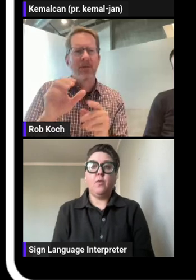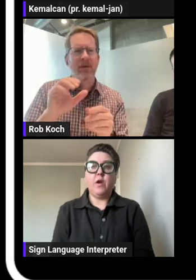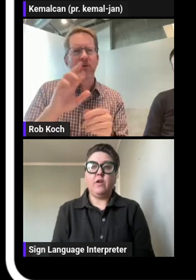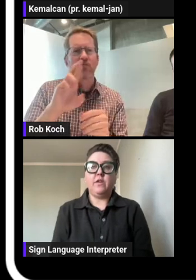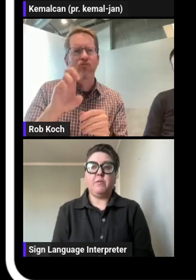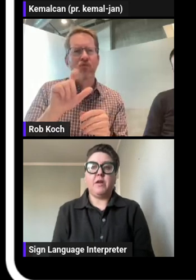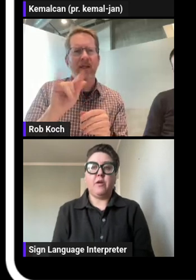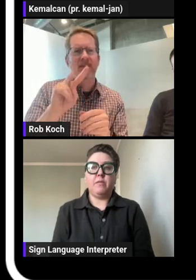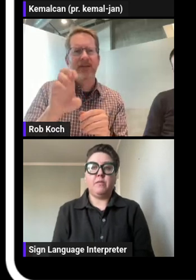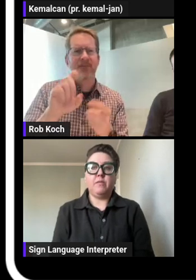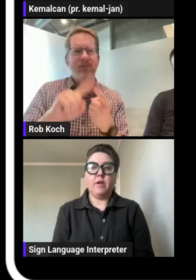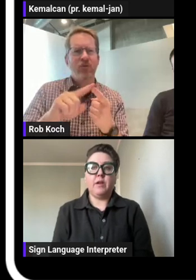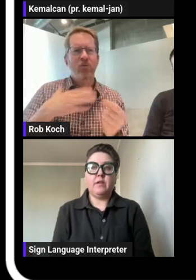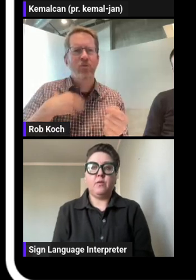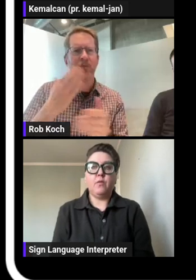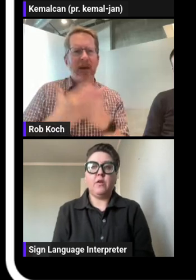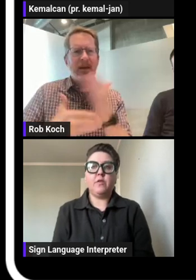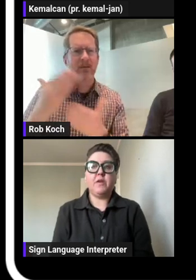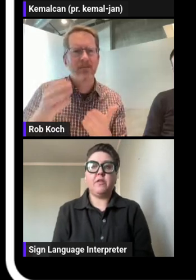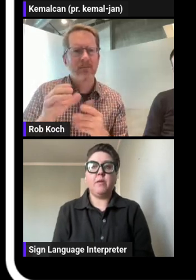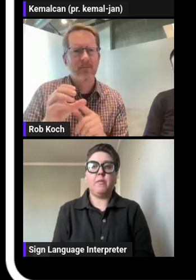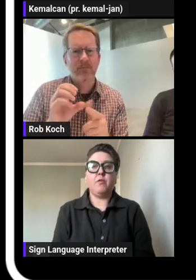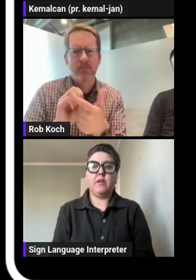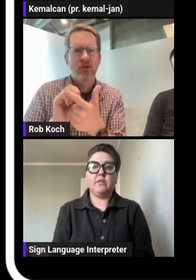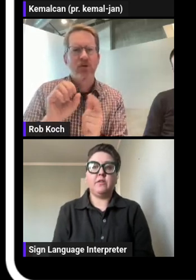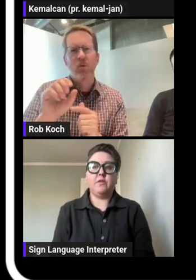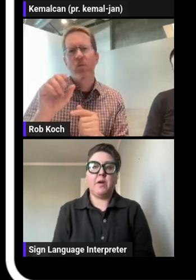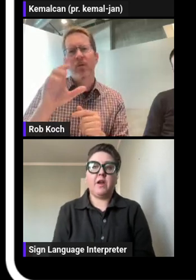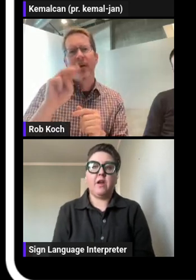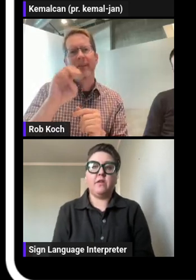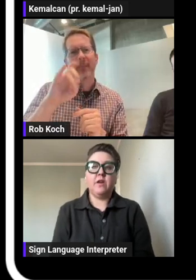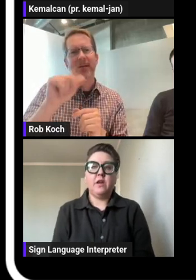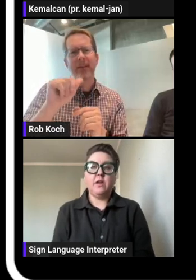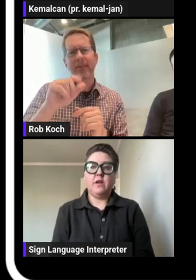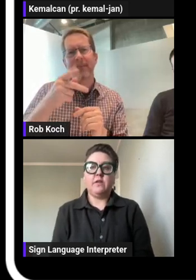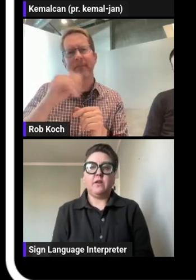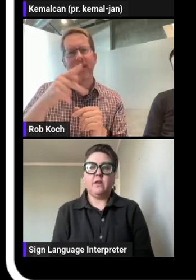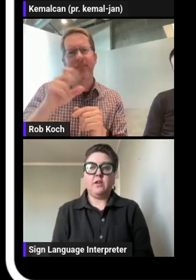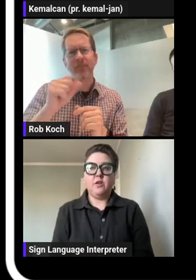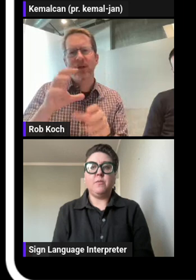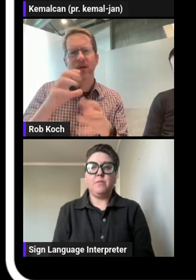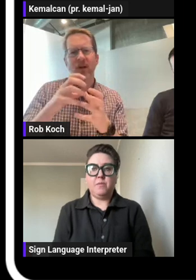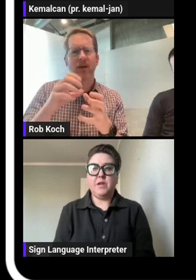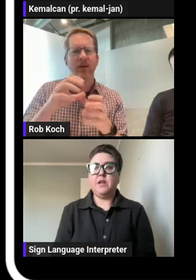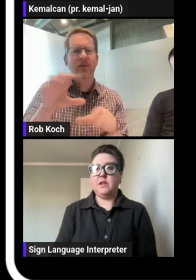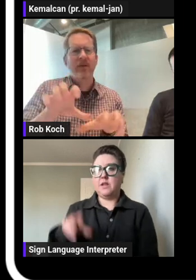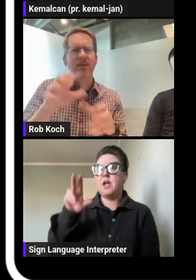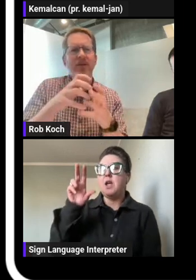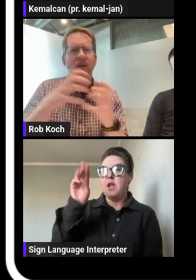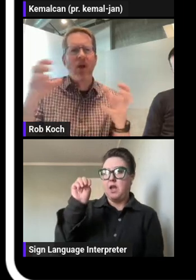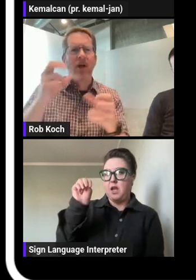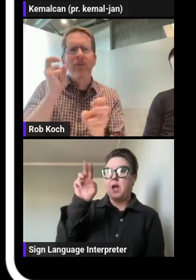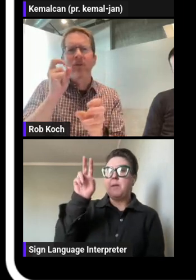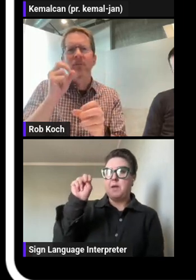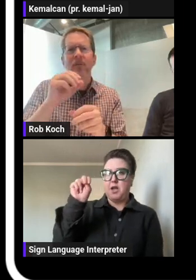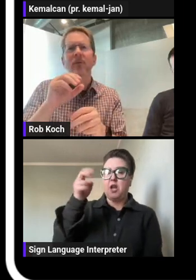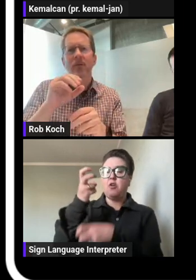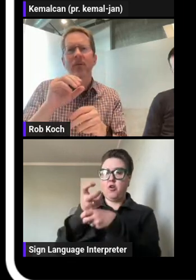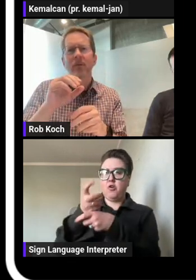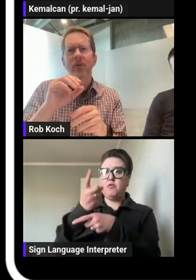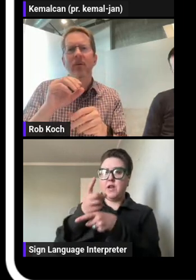differences, where is my thumb, right? Where is my thumb relative to my hand? M and N would probably be very hard, right?